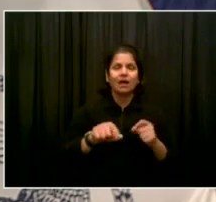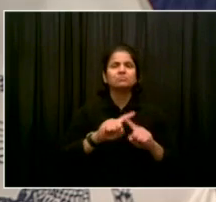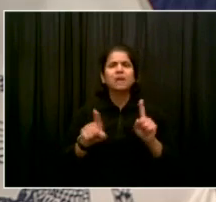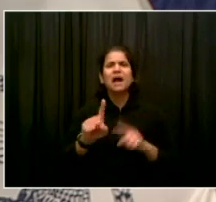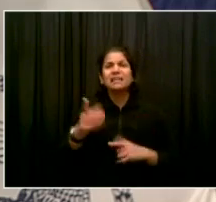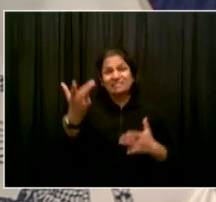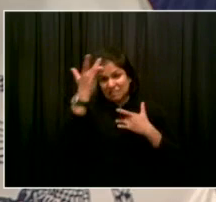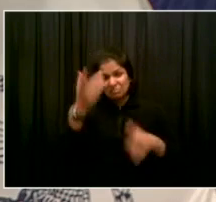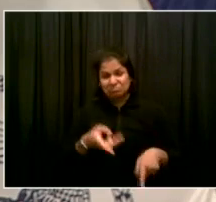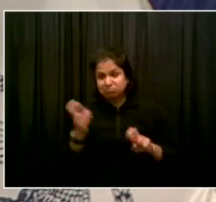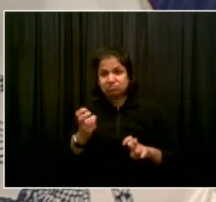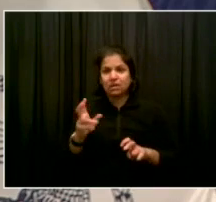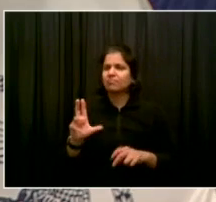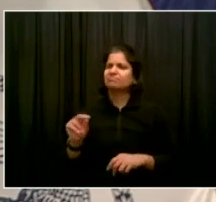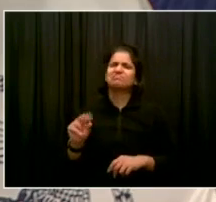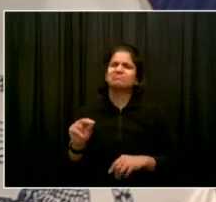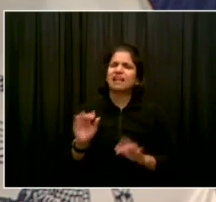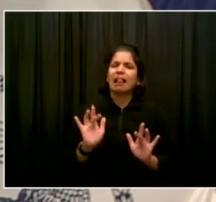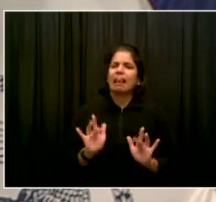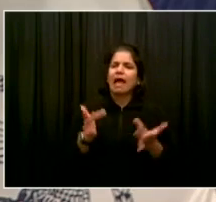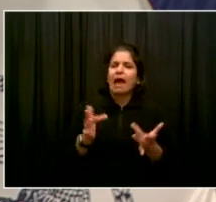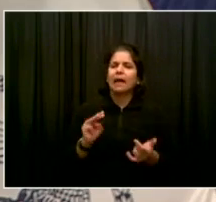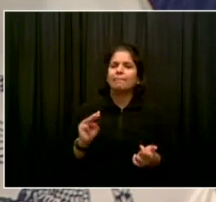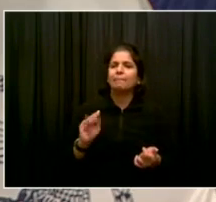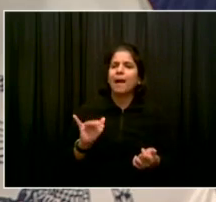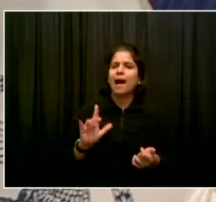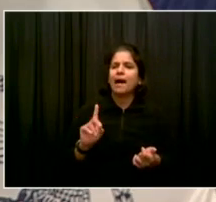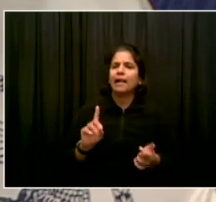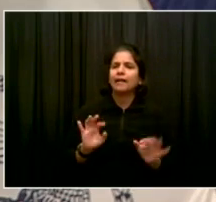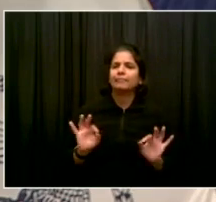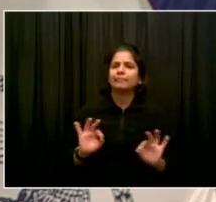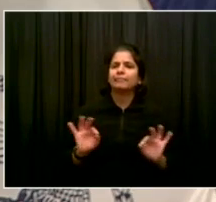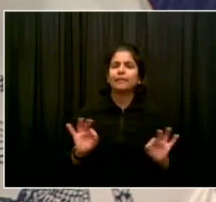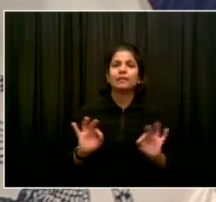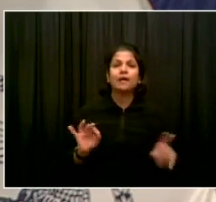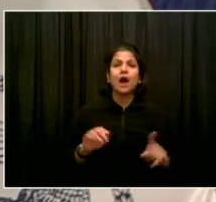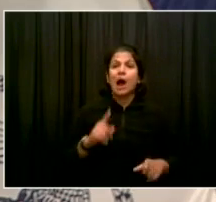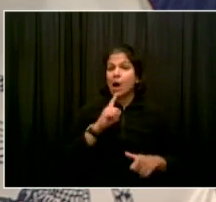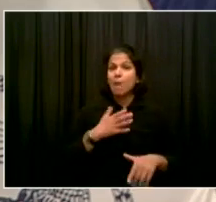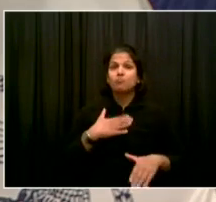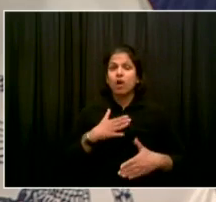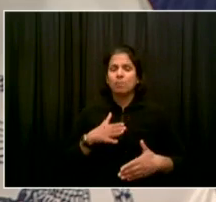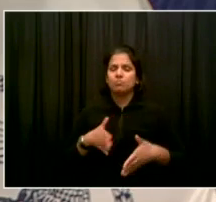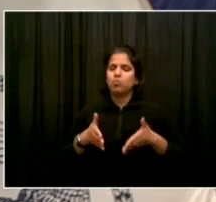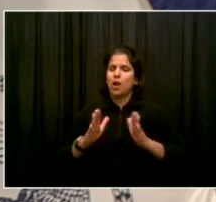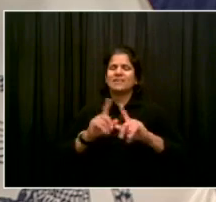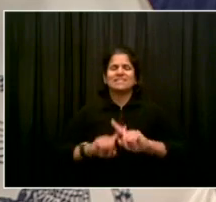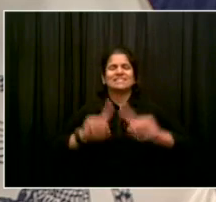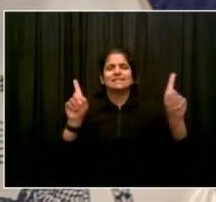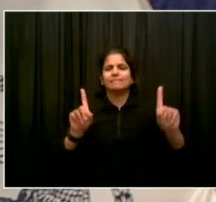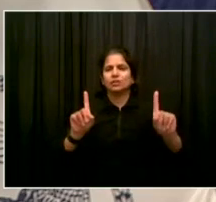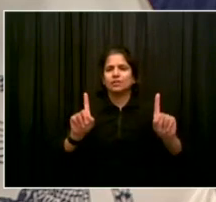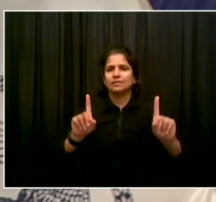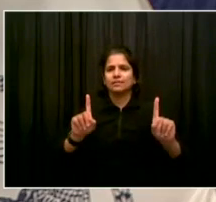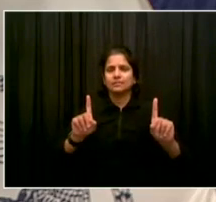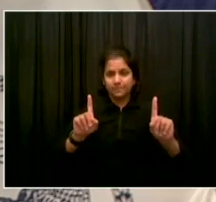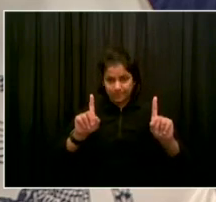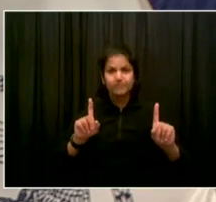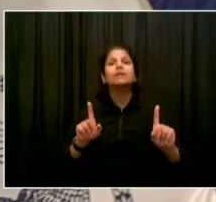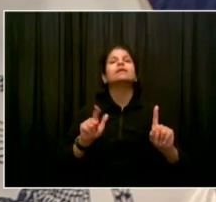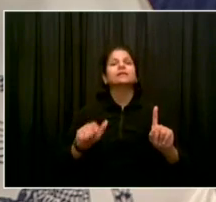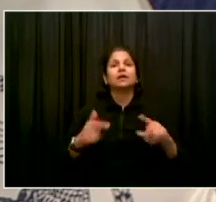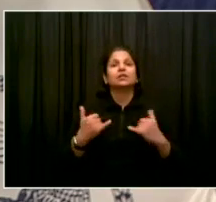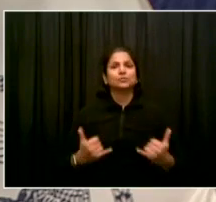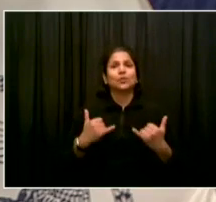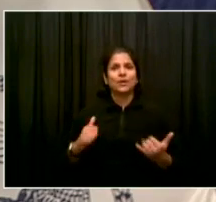not suggest doing things the way we did last year. It suggests a different game plan. We also have a hell of a lot more people vaccinated than we did when we went